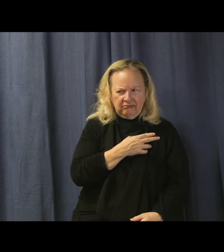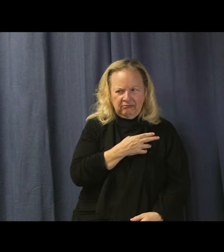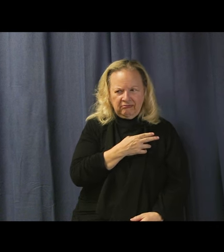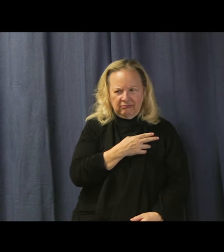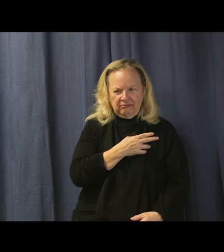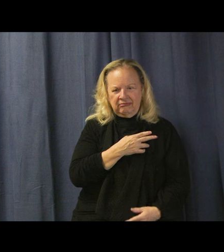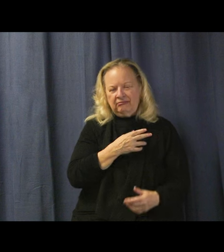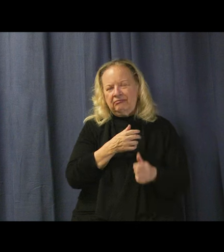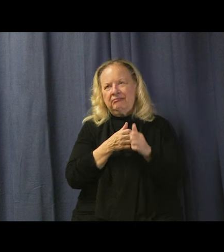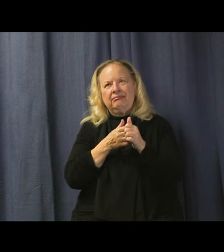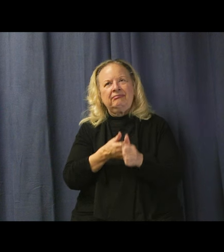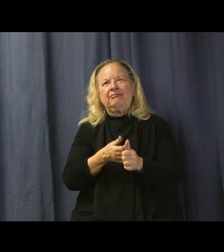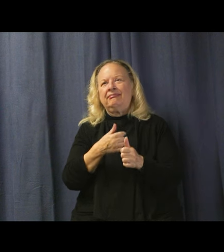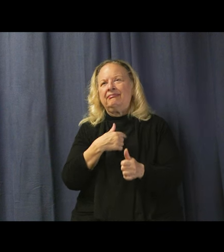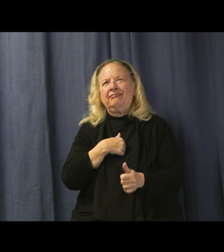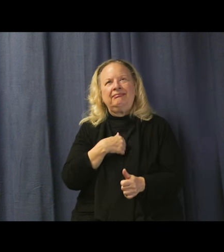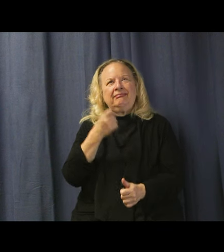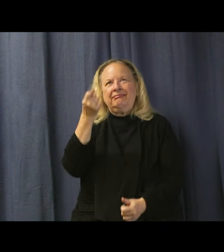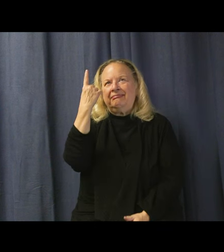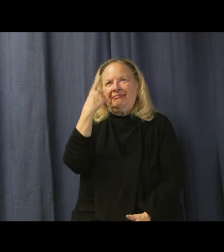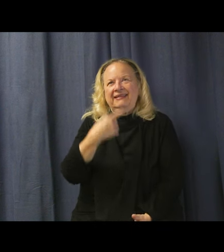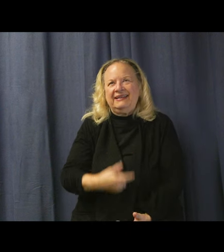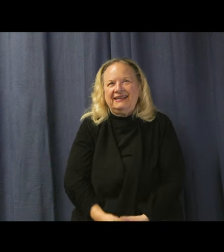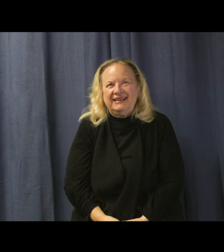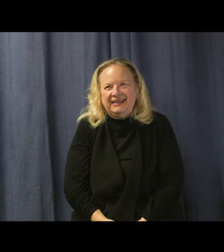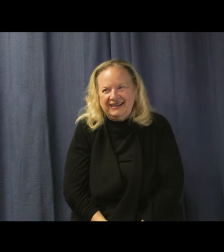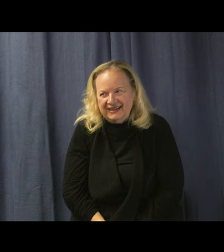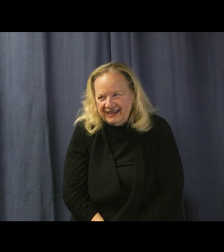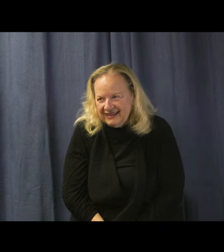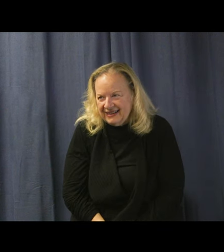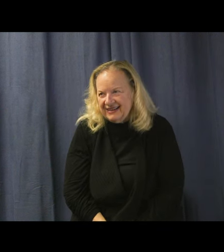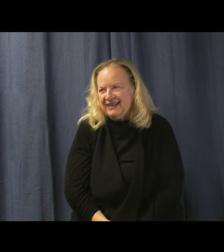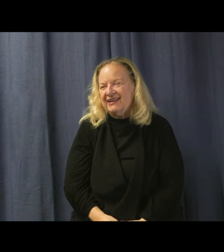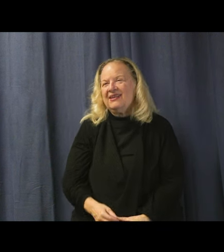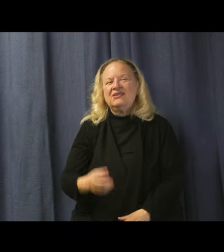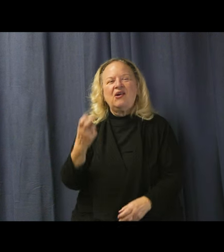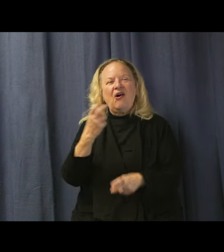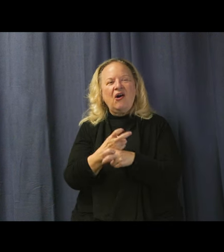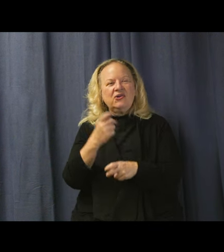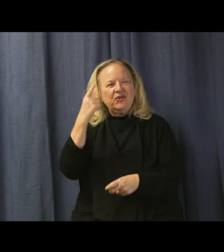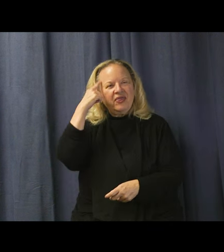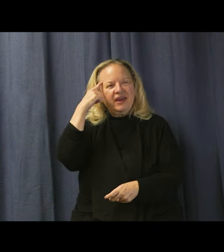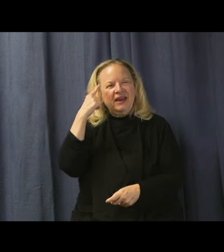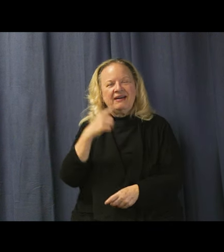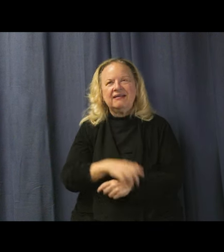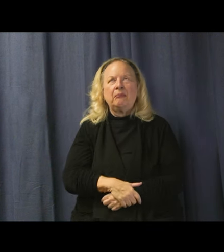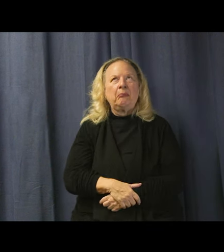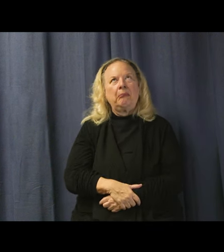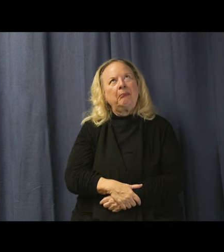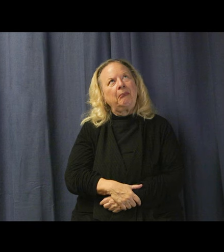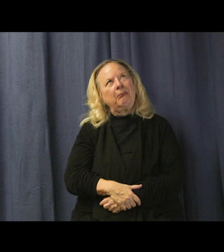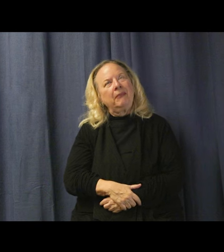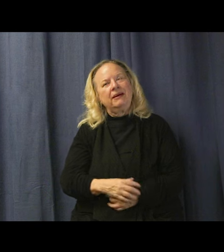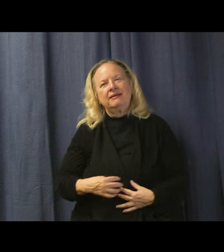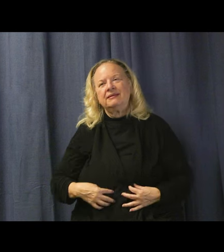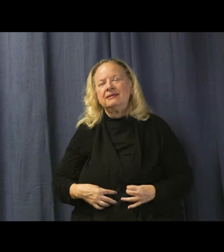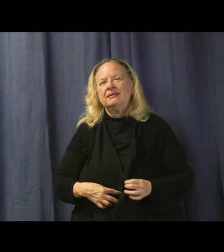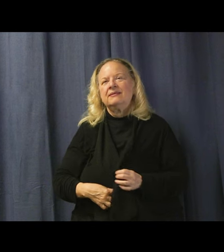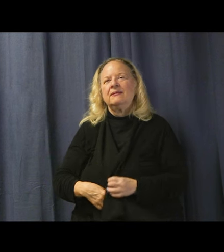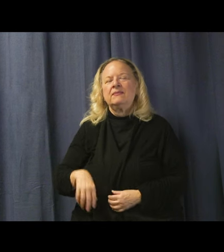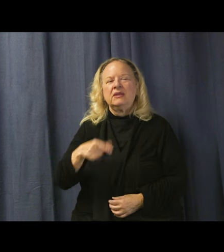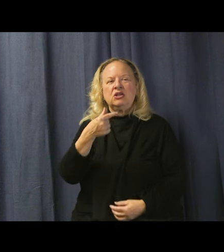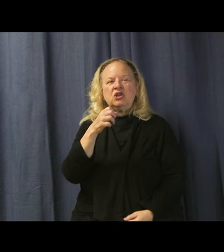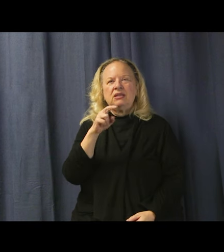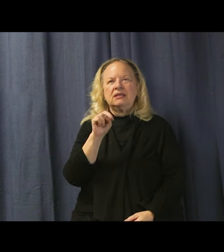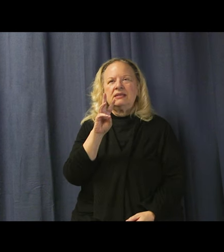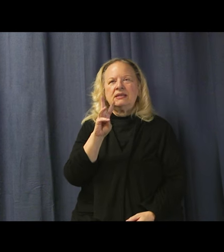You following me? I mean, it's just kind of bizarre to think about. Anyway, then we see in